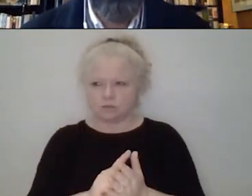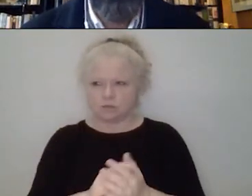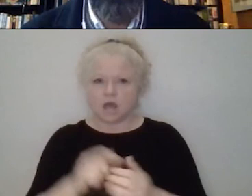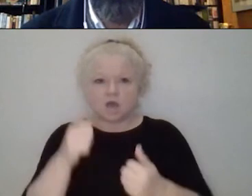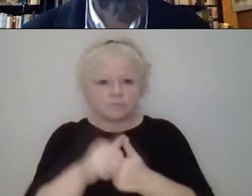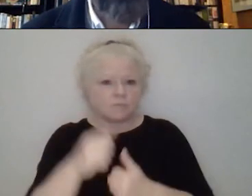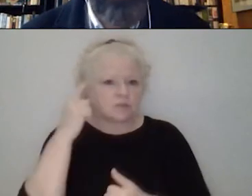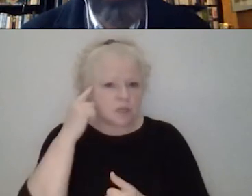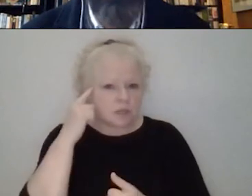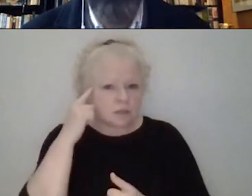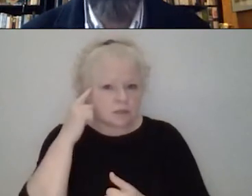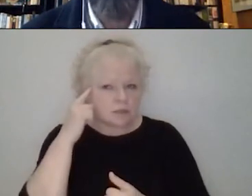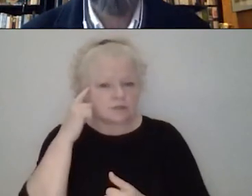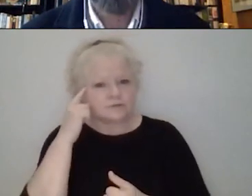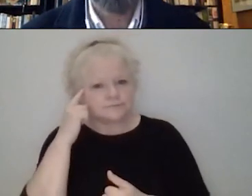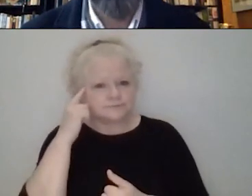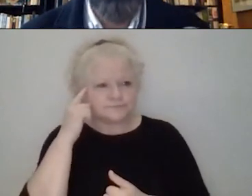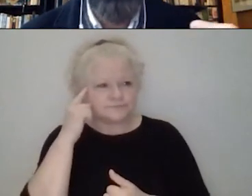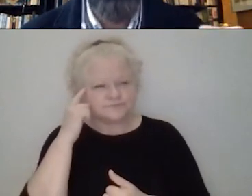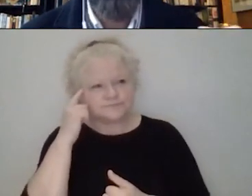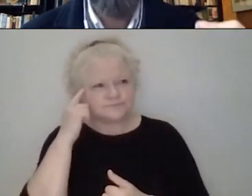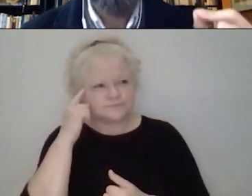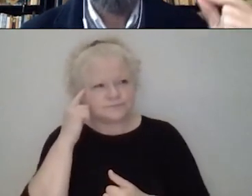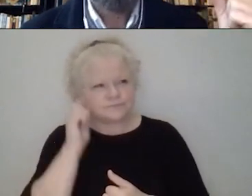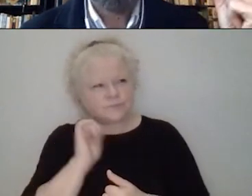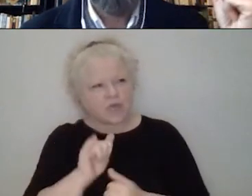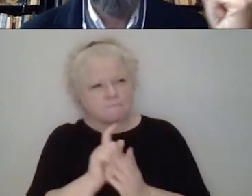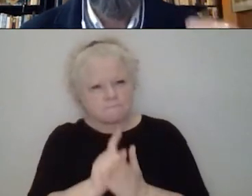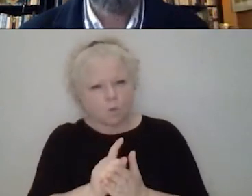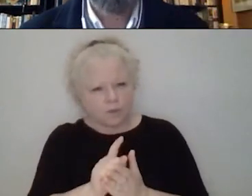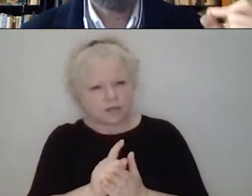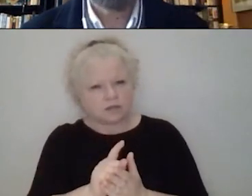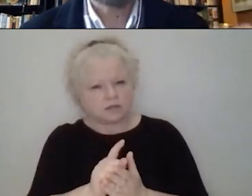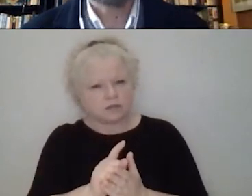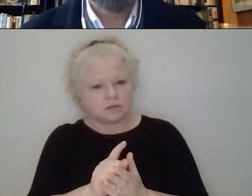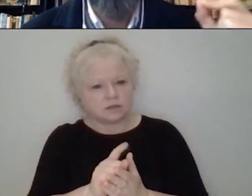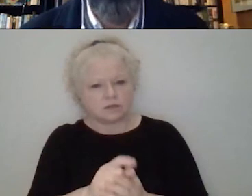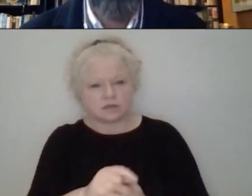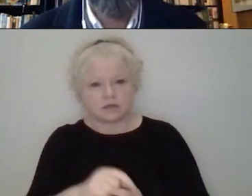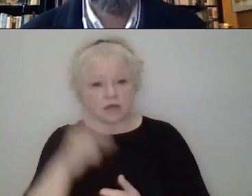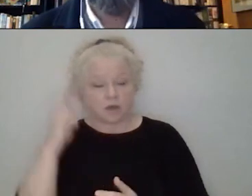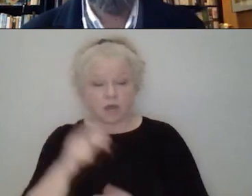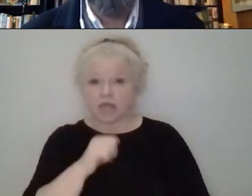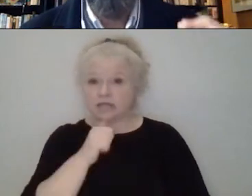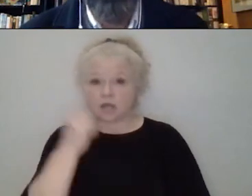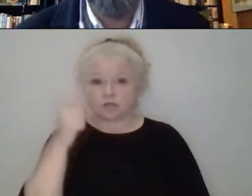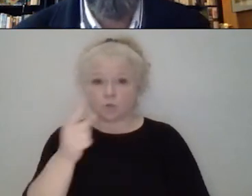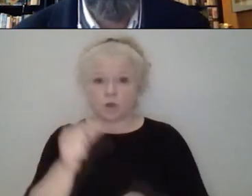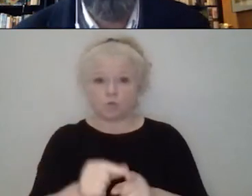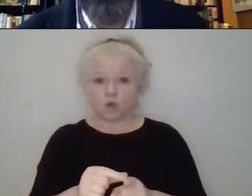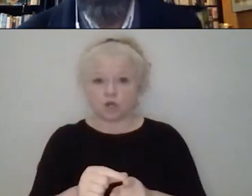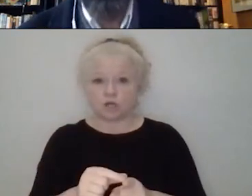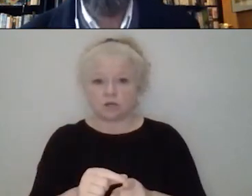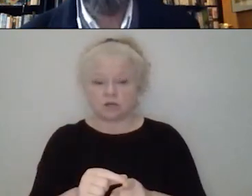myself, and it was a really important moment because I realized that I didn't understand a word of what he said, not